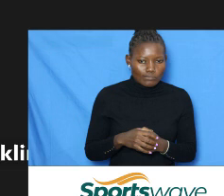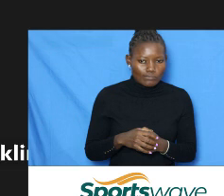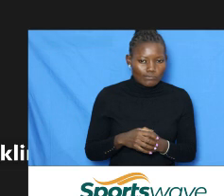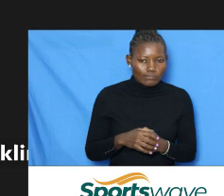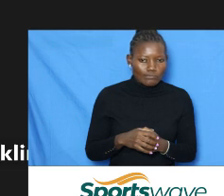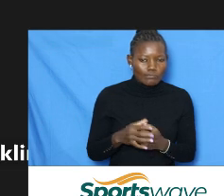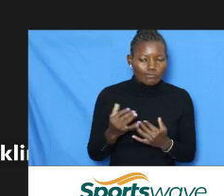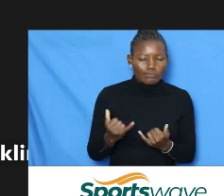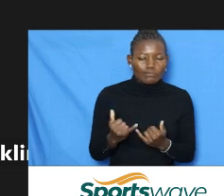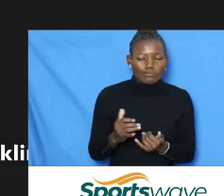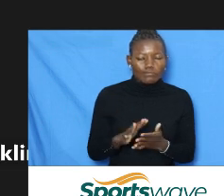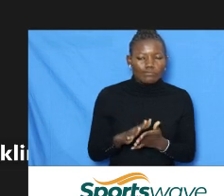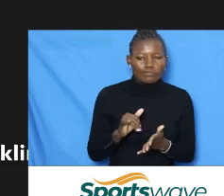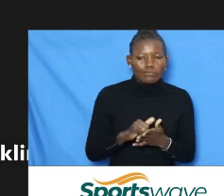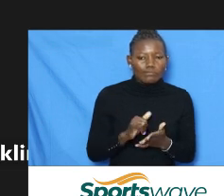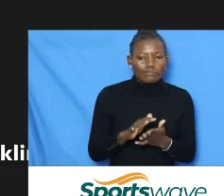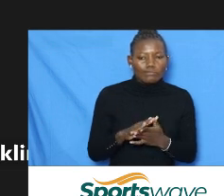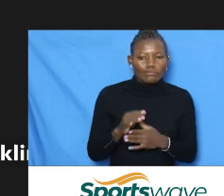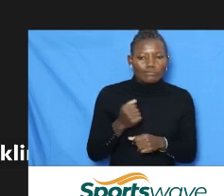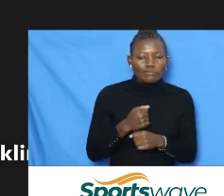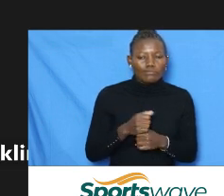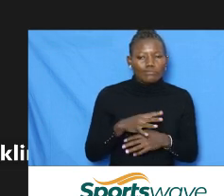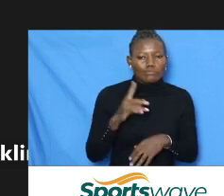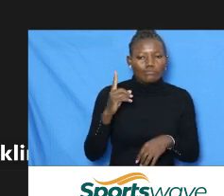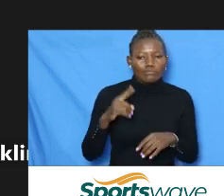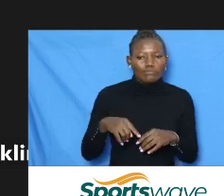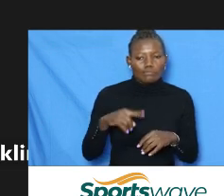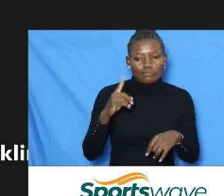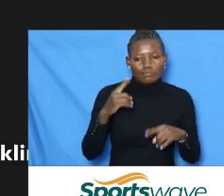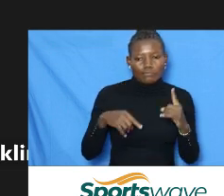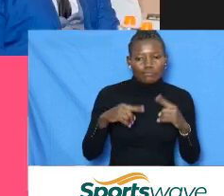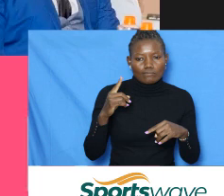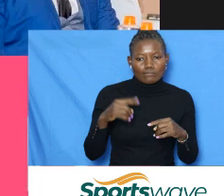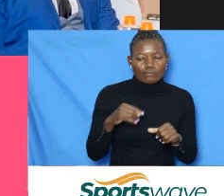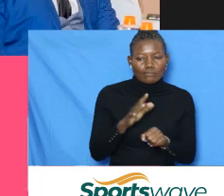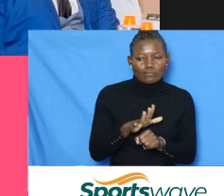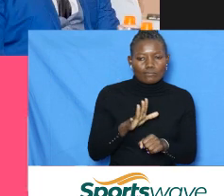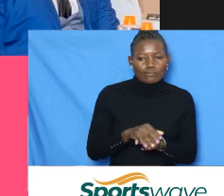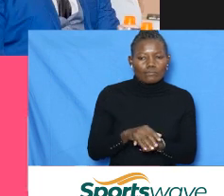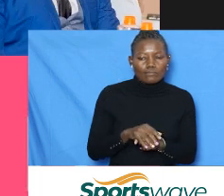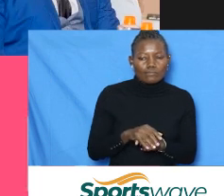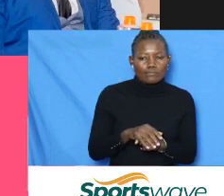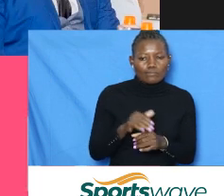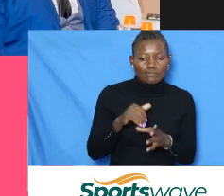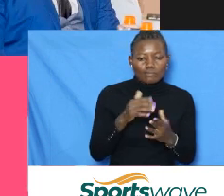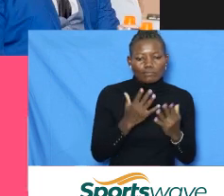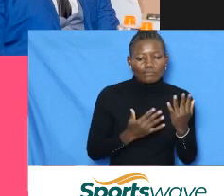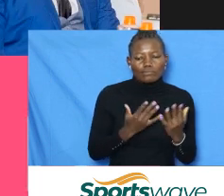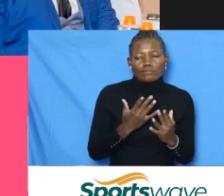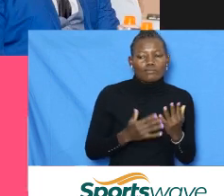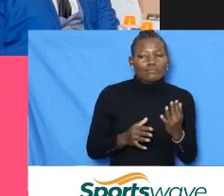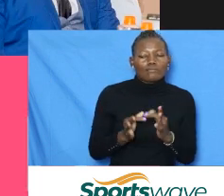to answer why there's a variation in the blood profile that we are checking. In terms of